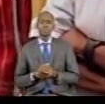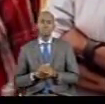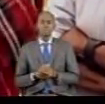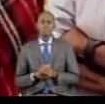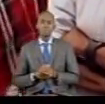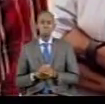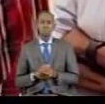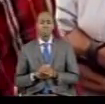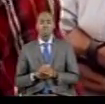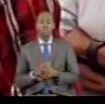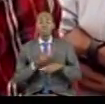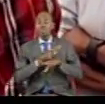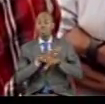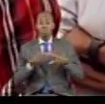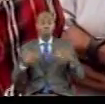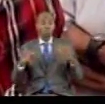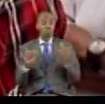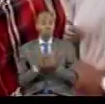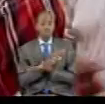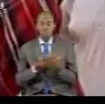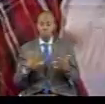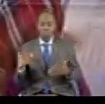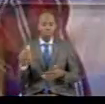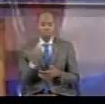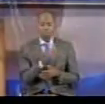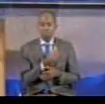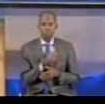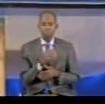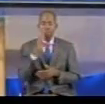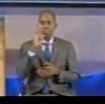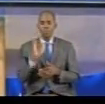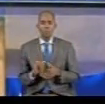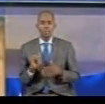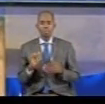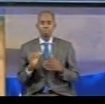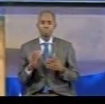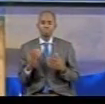Don't destroy yourself by fear.